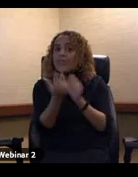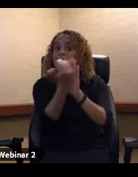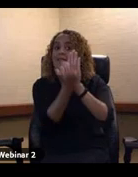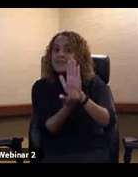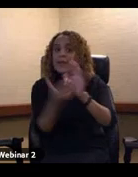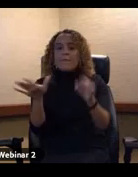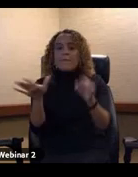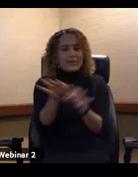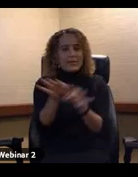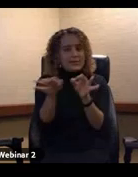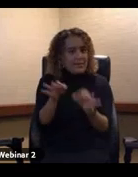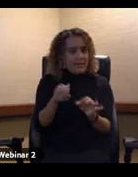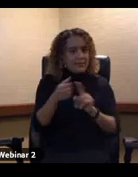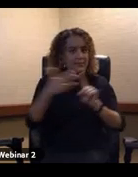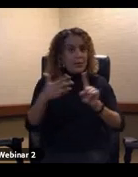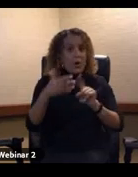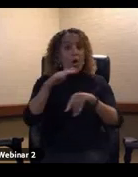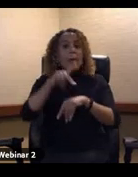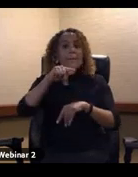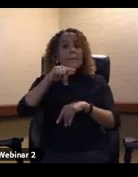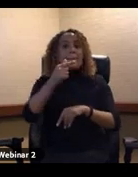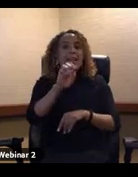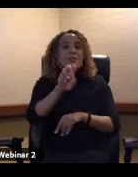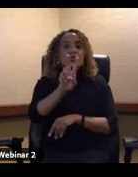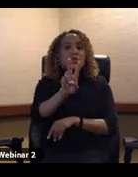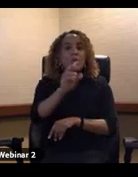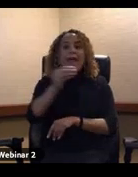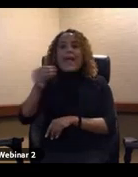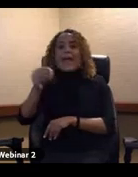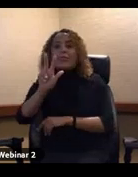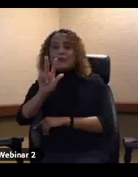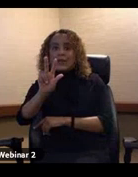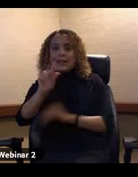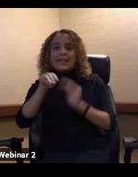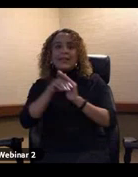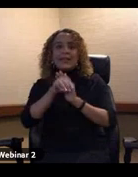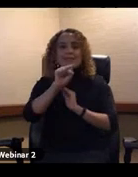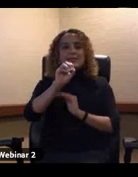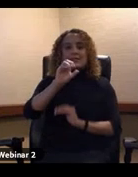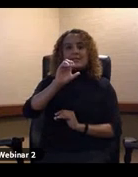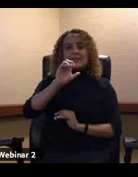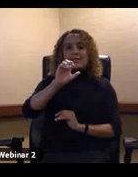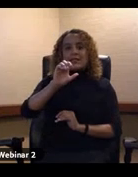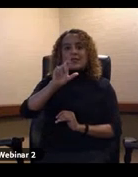are listed and fully explained on pages 2 to 3 in the solicitation.